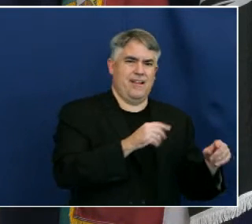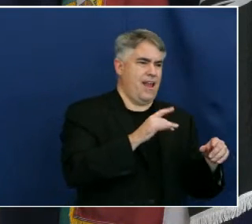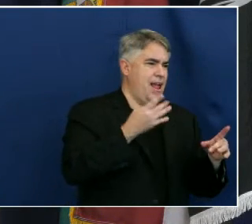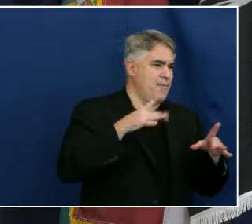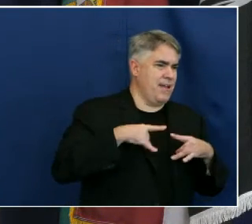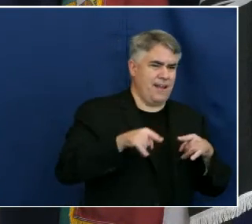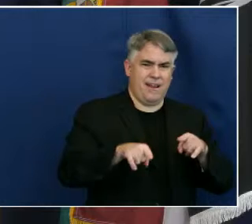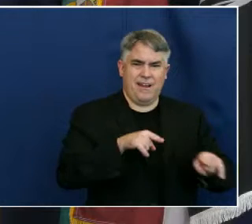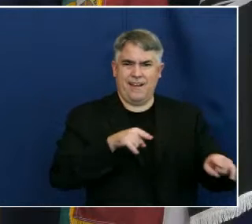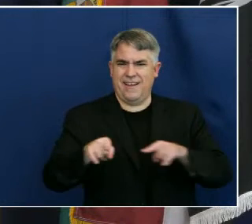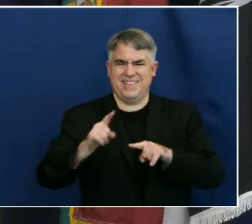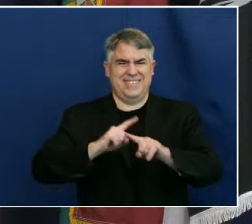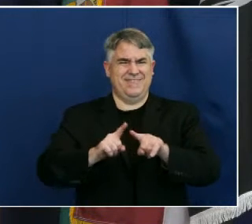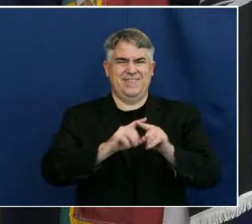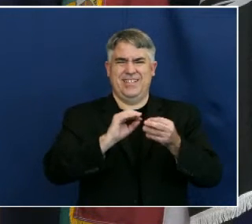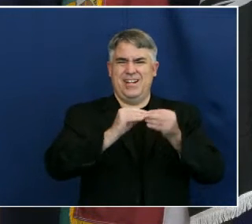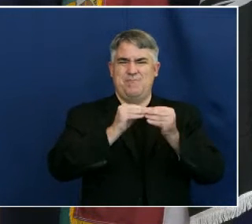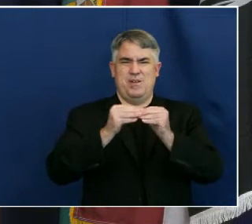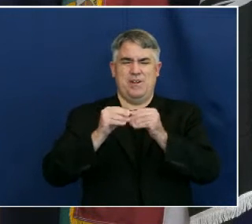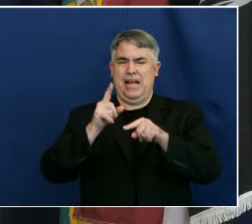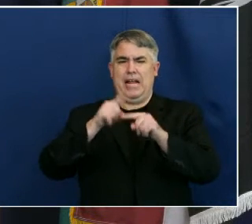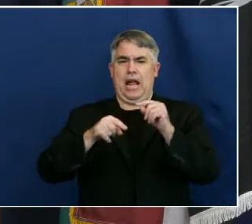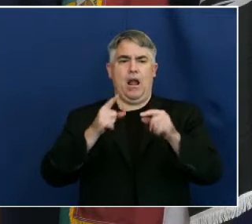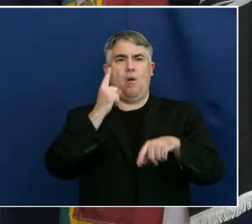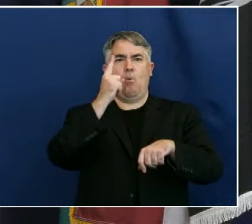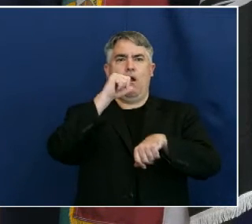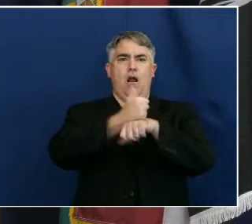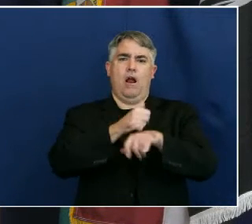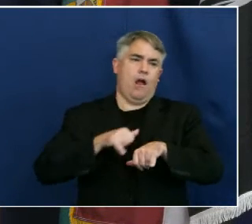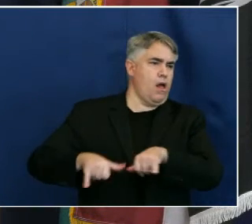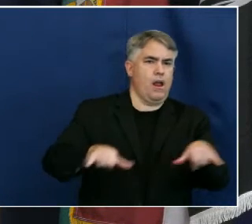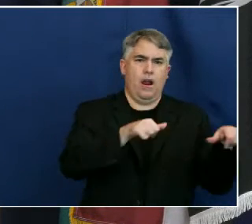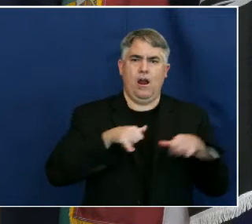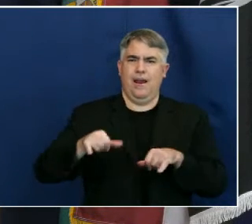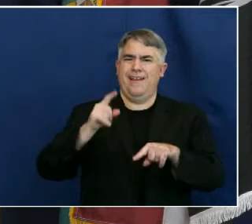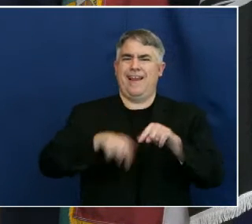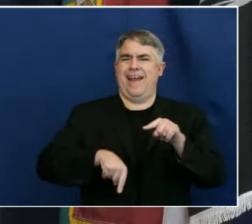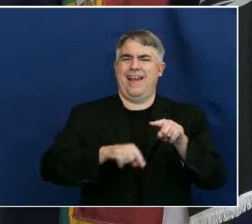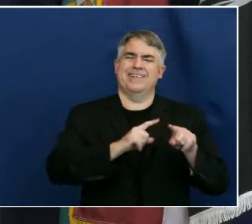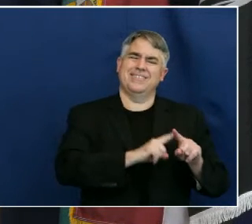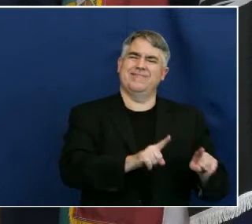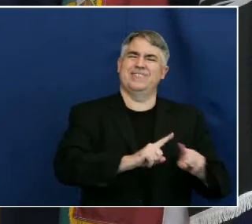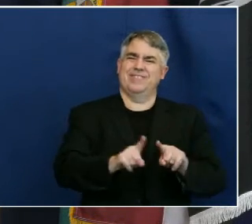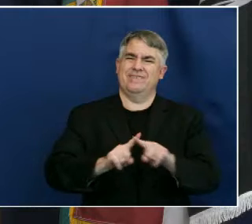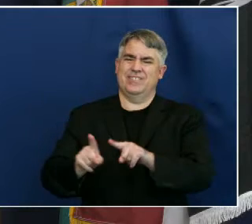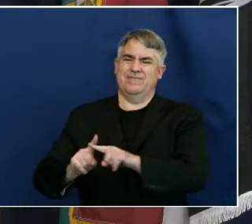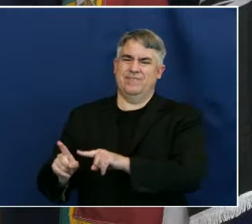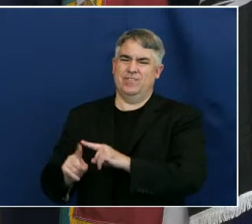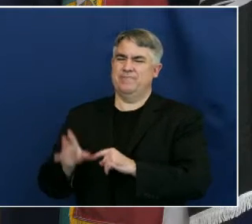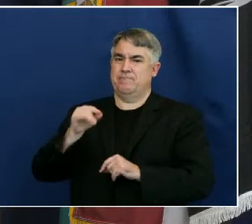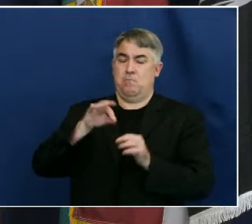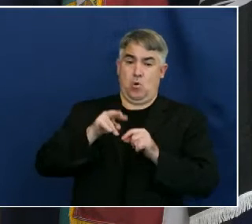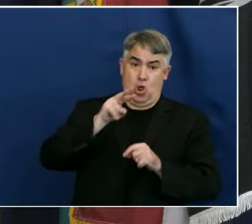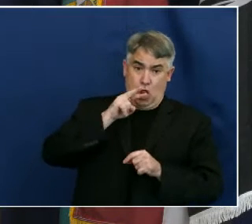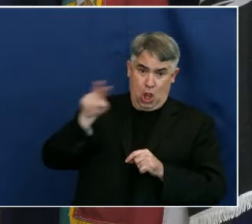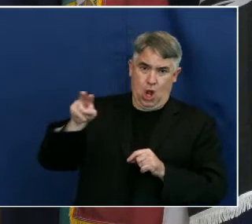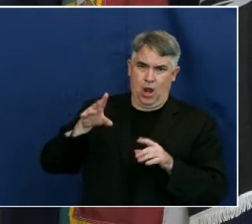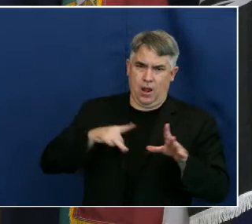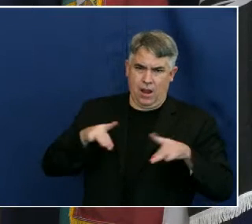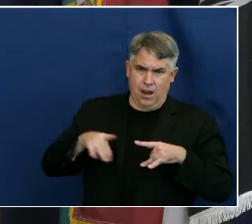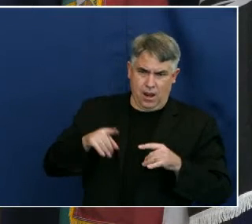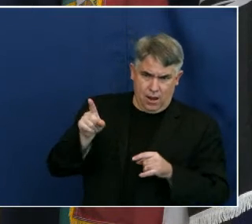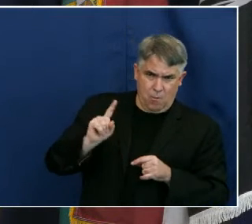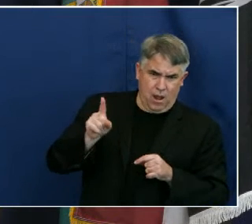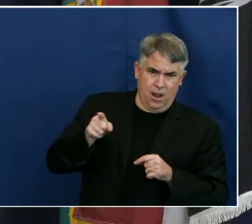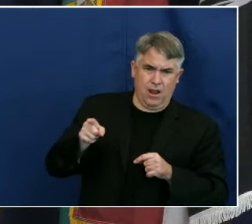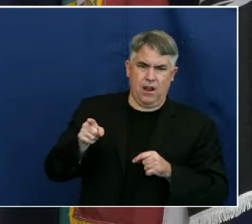presenting a challenge in terms of people will look at the breakdown of cases and the breakdown of vaccinations and say they don't match, but it